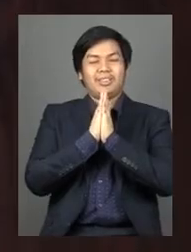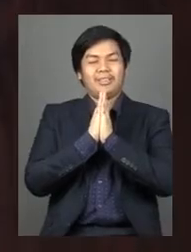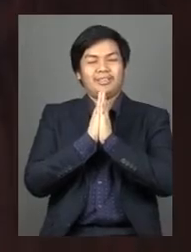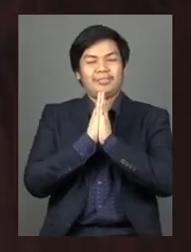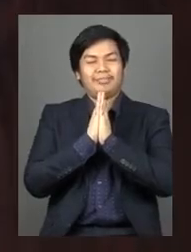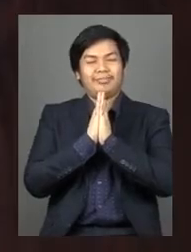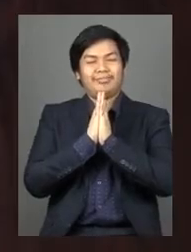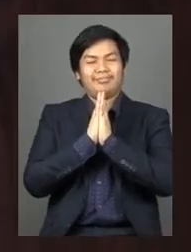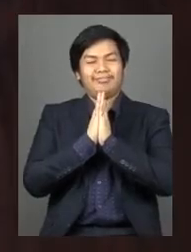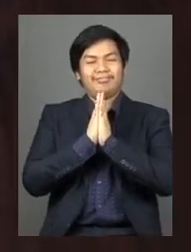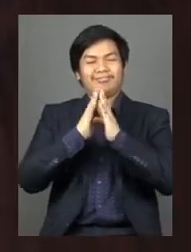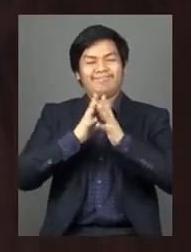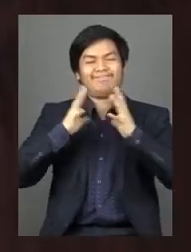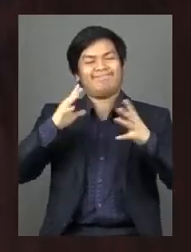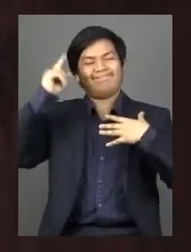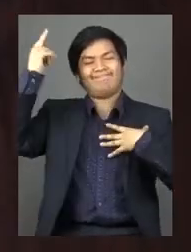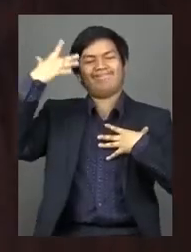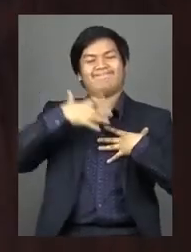Most gracious God,